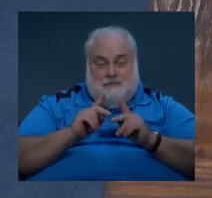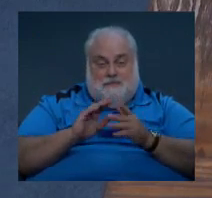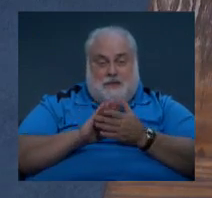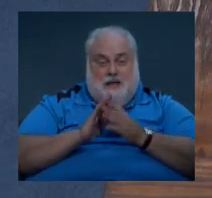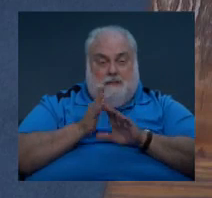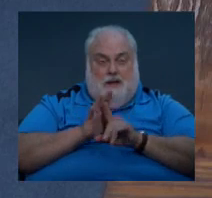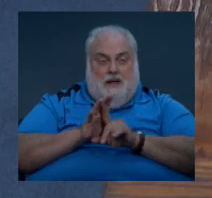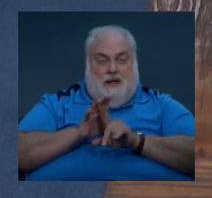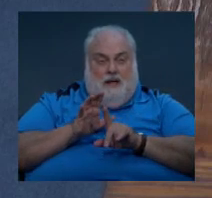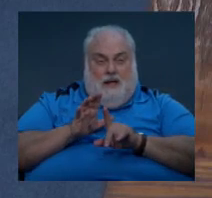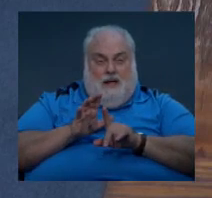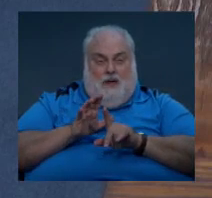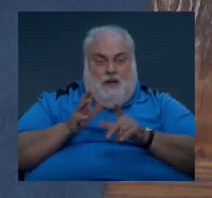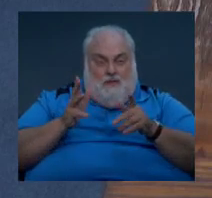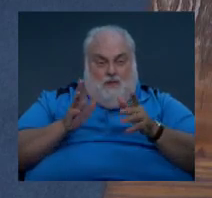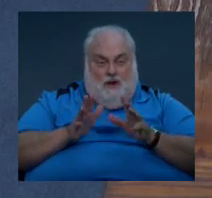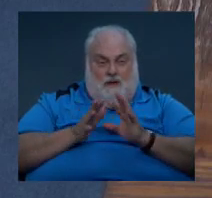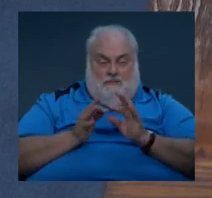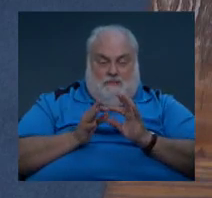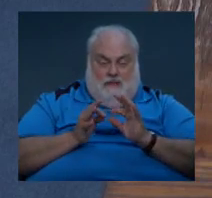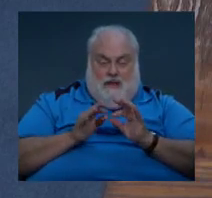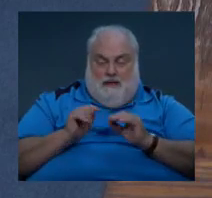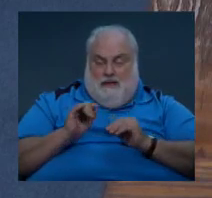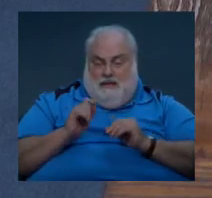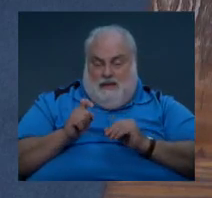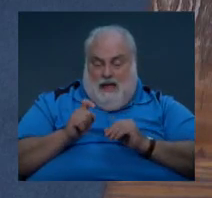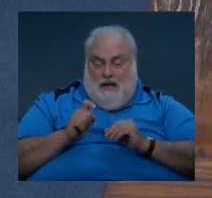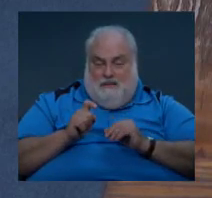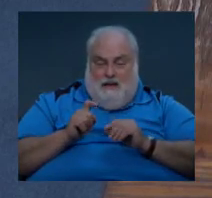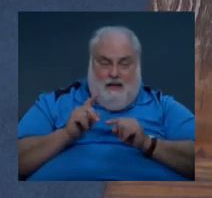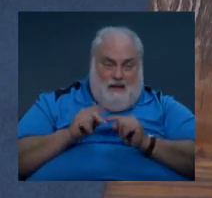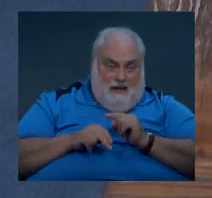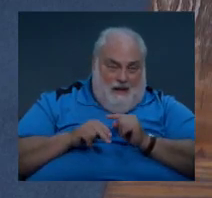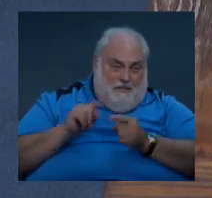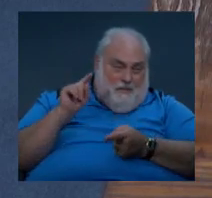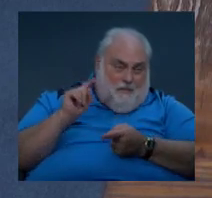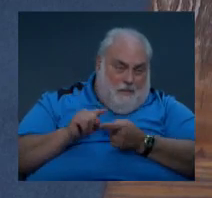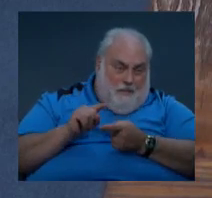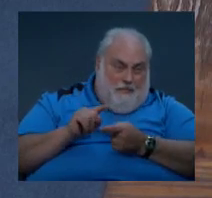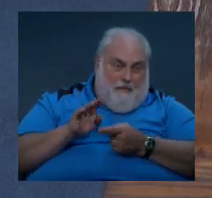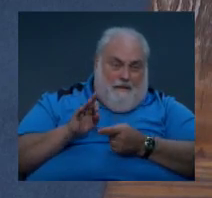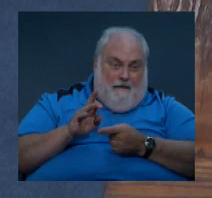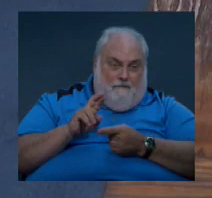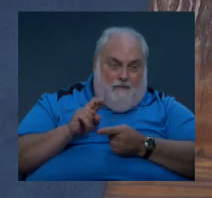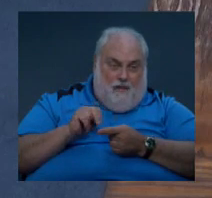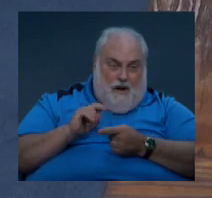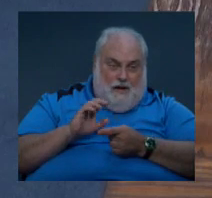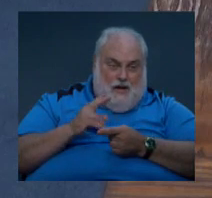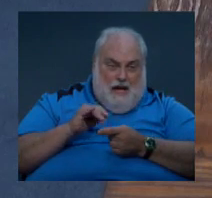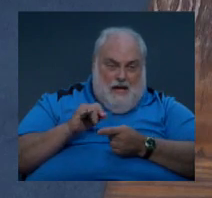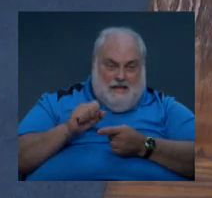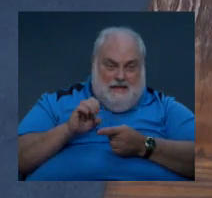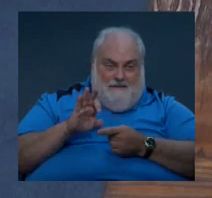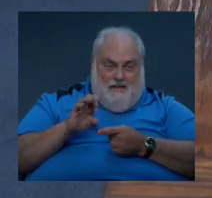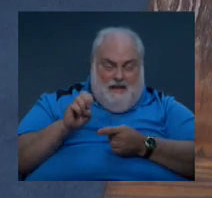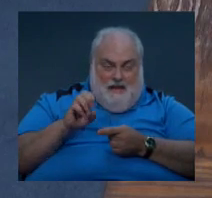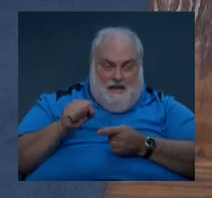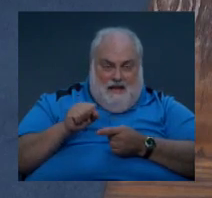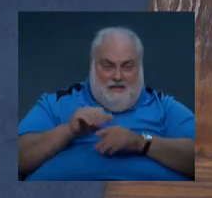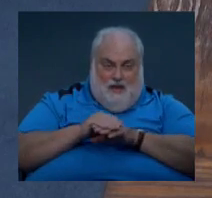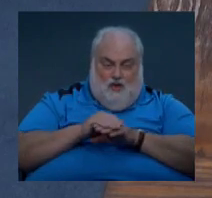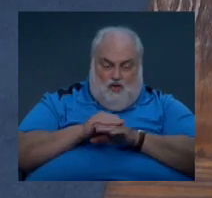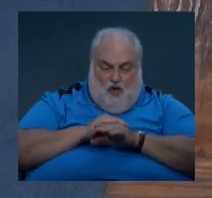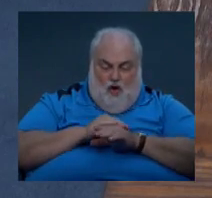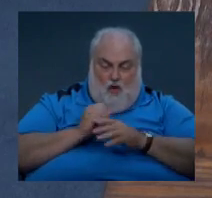that were beyond our control. We've already talked about the Tax Cut and Jobs Act that reduced our franchise fees, the very slowed growth